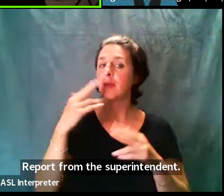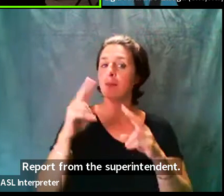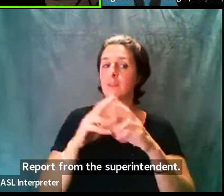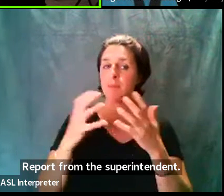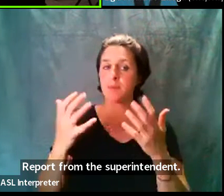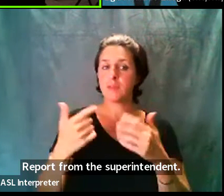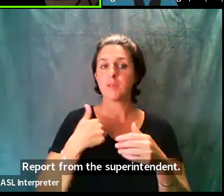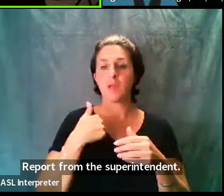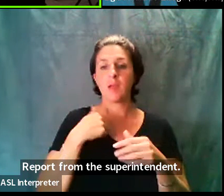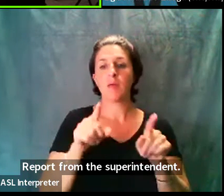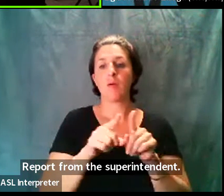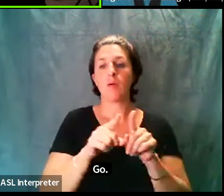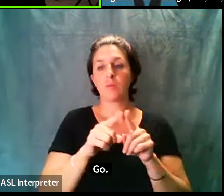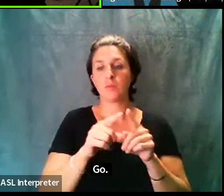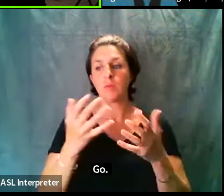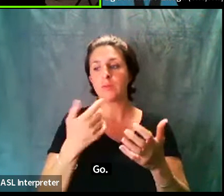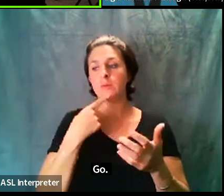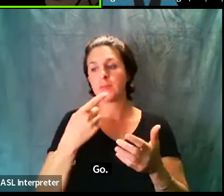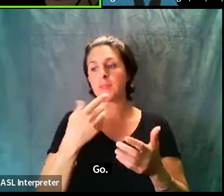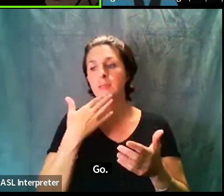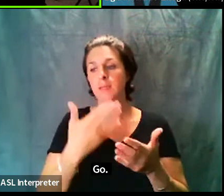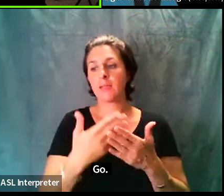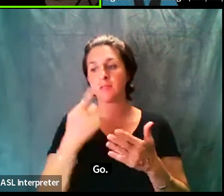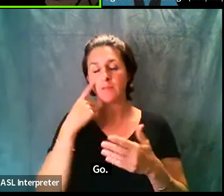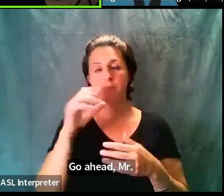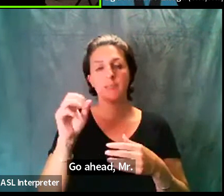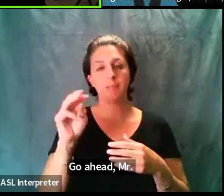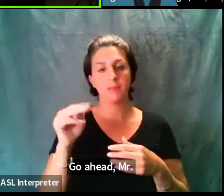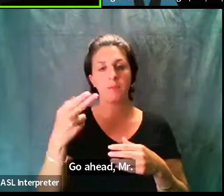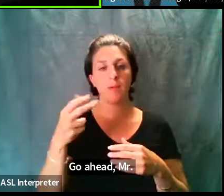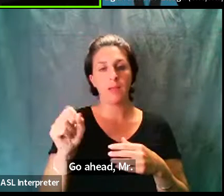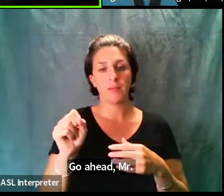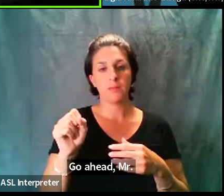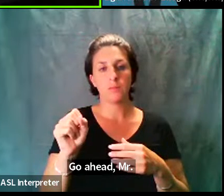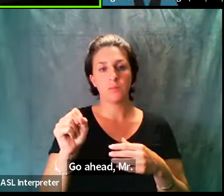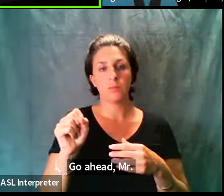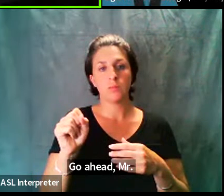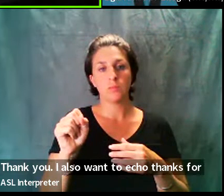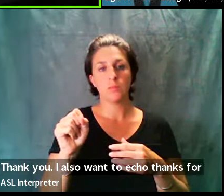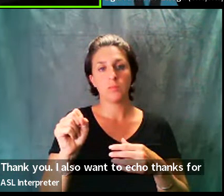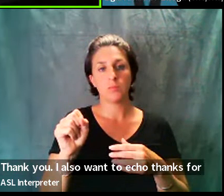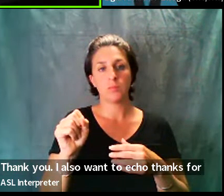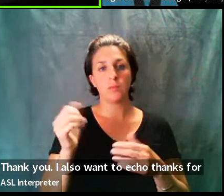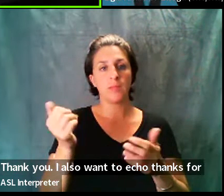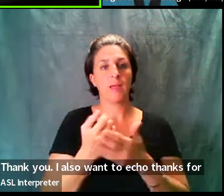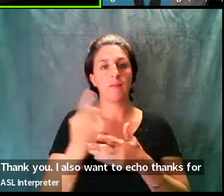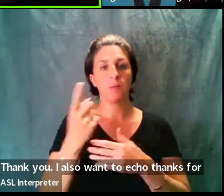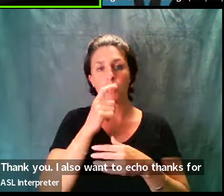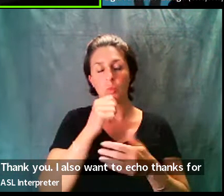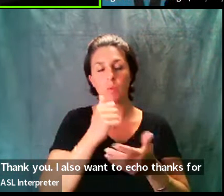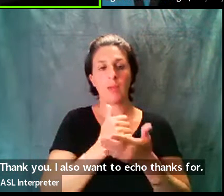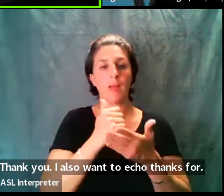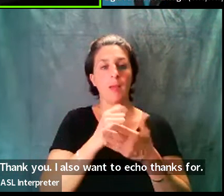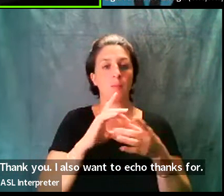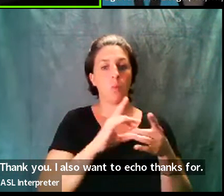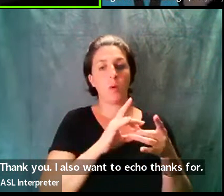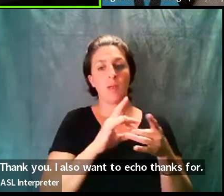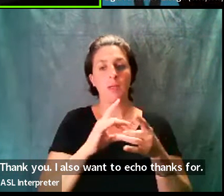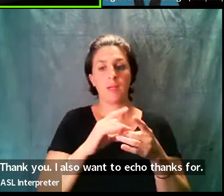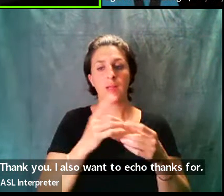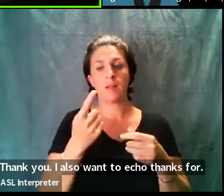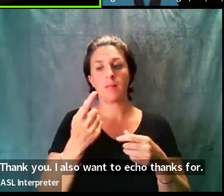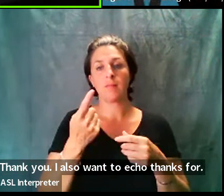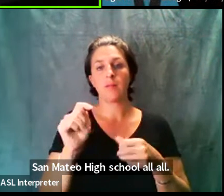I also want to echo thanks for San Mateo High School, everyone who helped coordinate the career